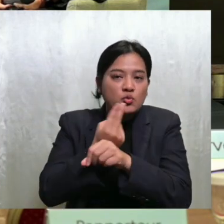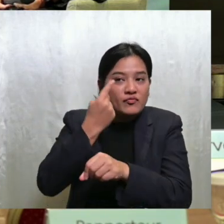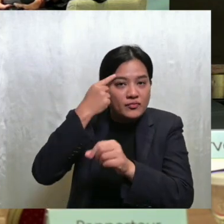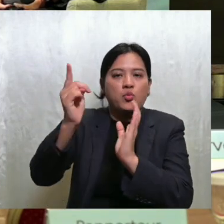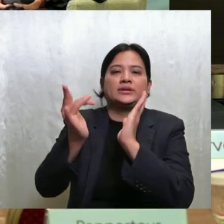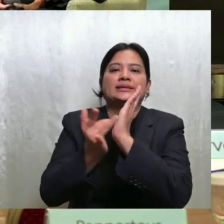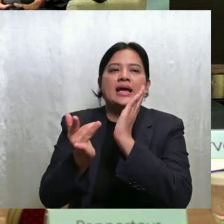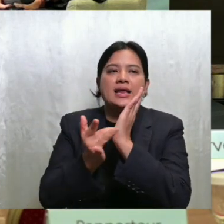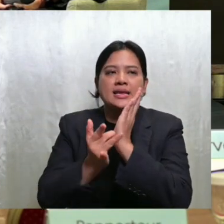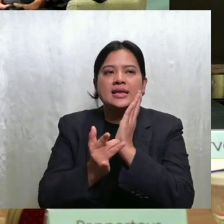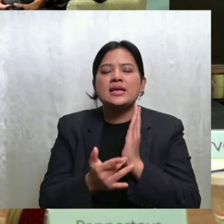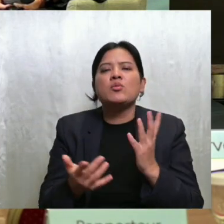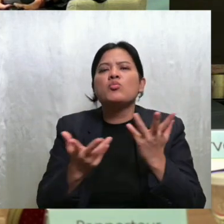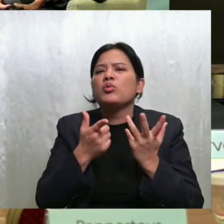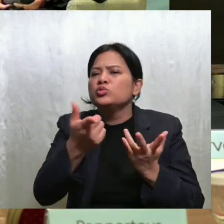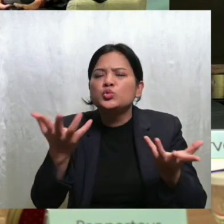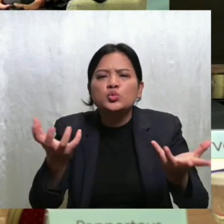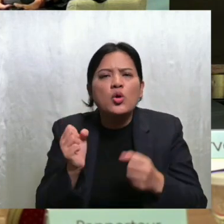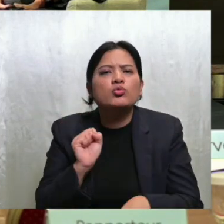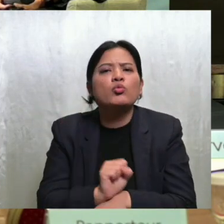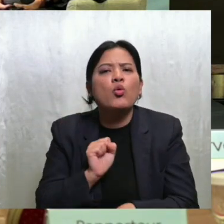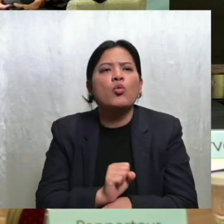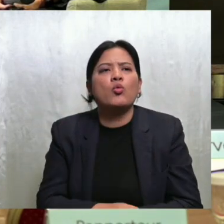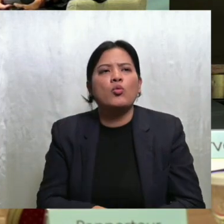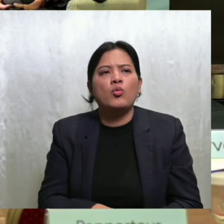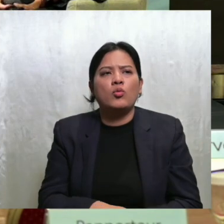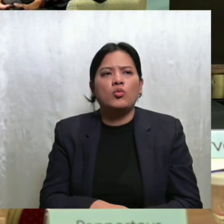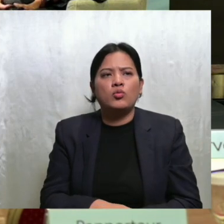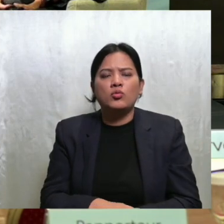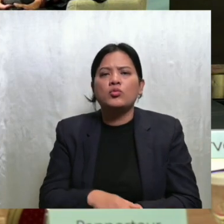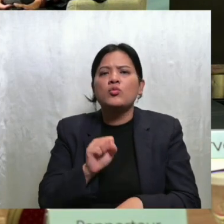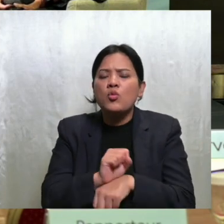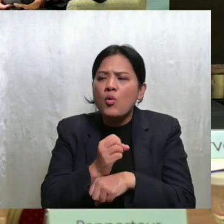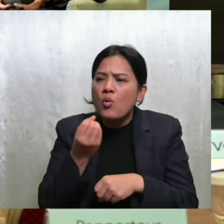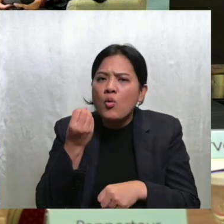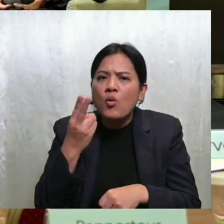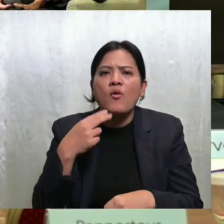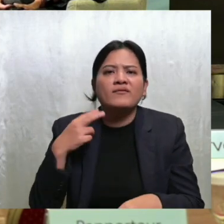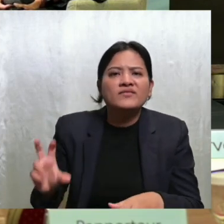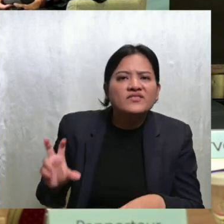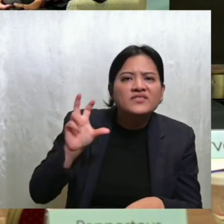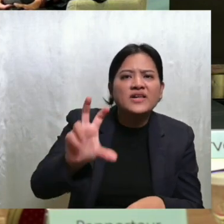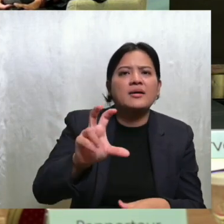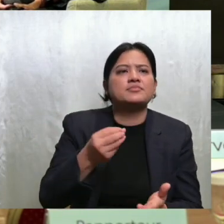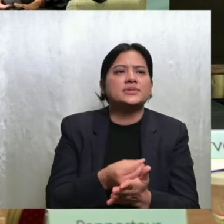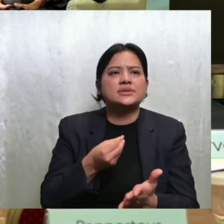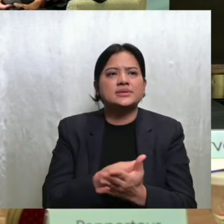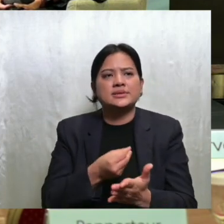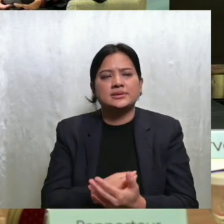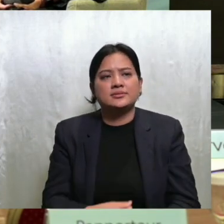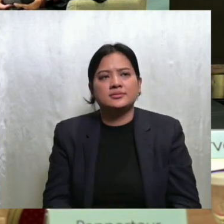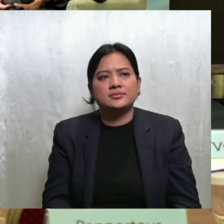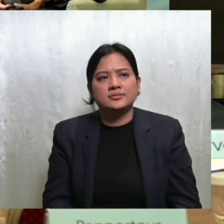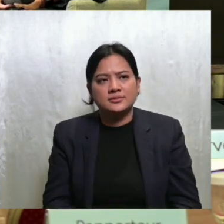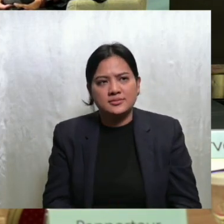spend better, right? So some of the questions I'm going to ask the panelists come from a series of work that we've done